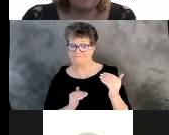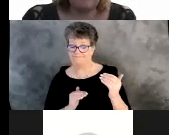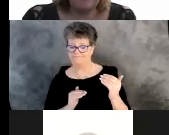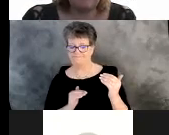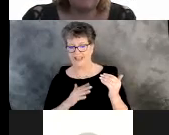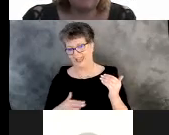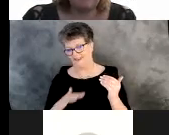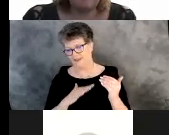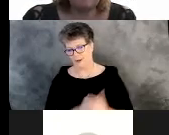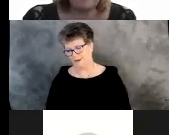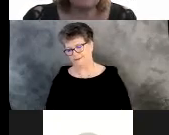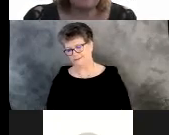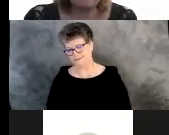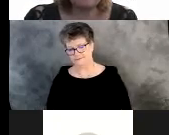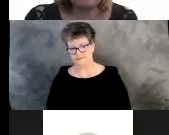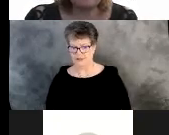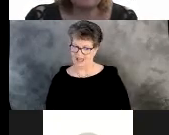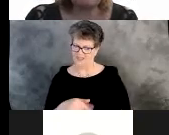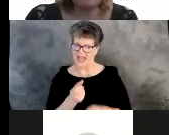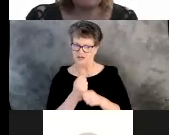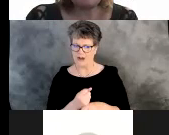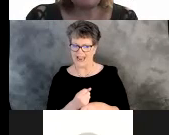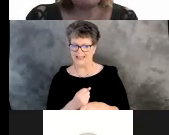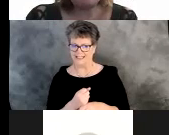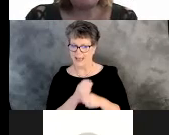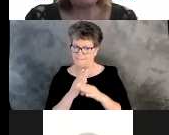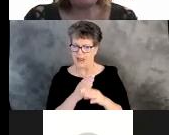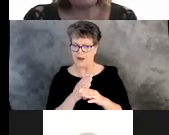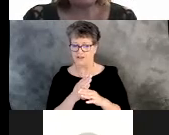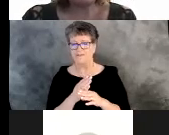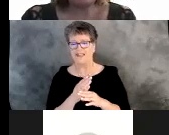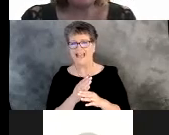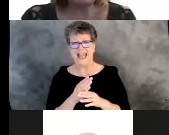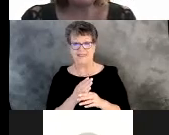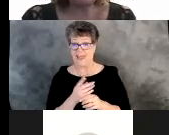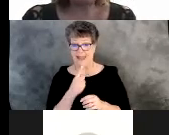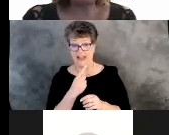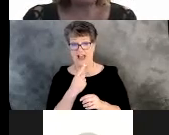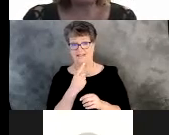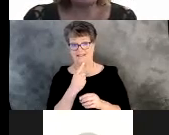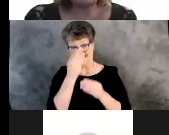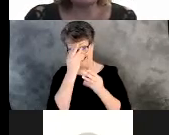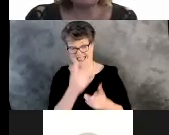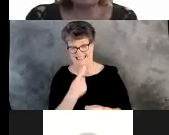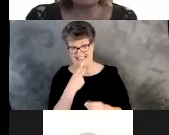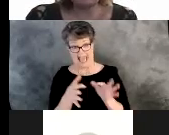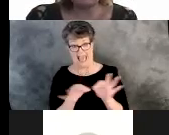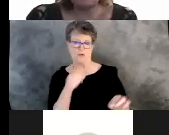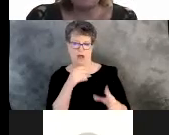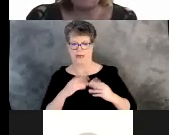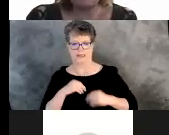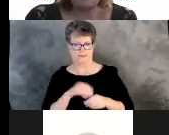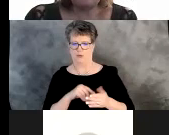environment, and then that creates barriers. They may not go right out and say, we're not going to accept you into